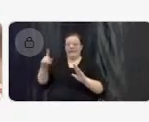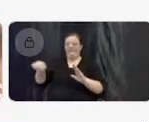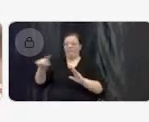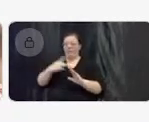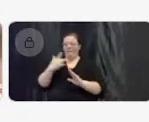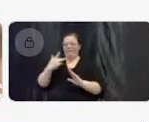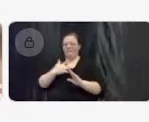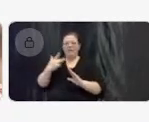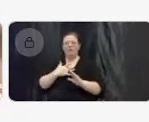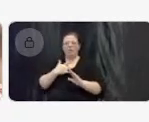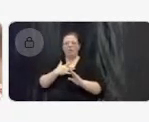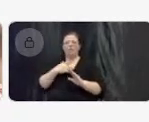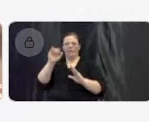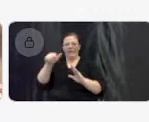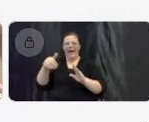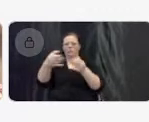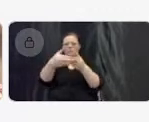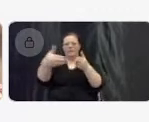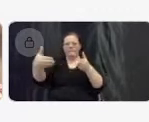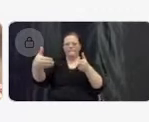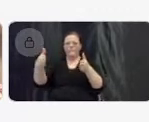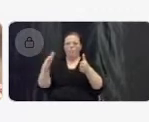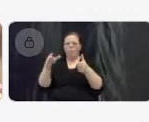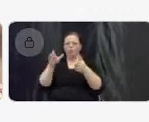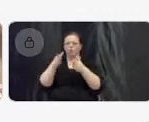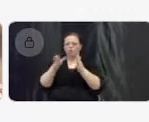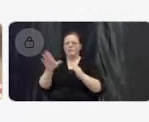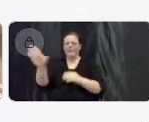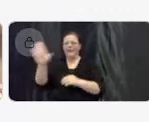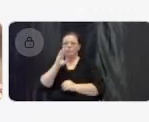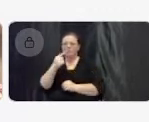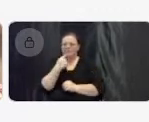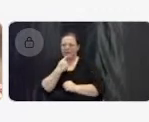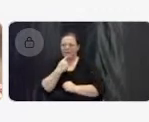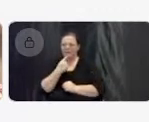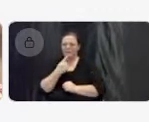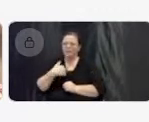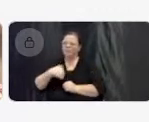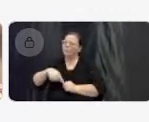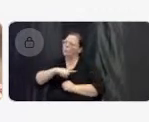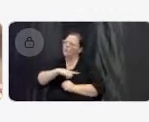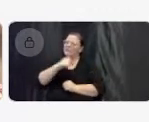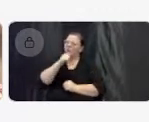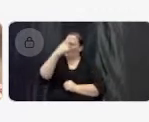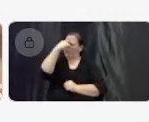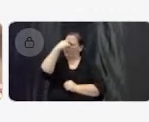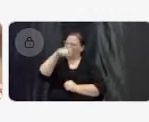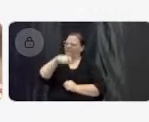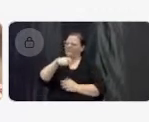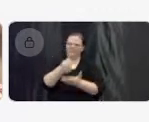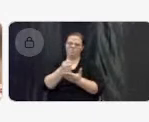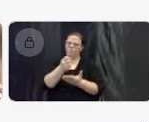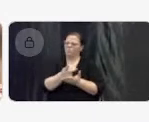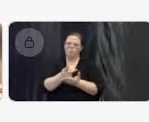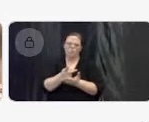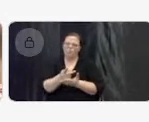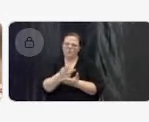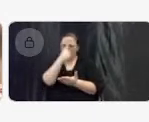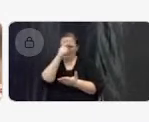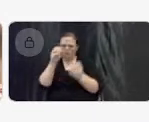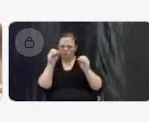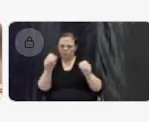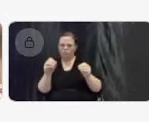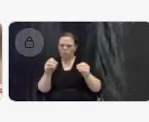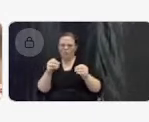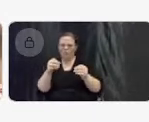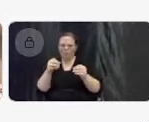was a border street, they would be saying, we don't think this should be approved because there's a border